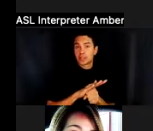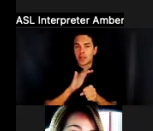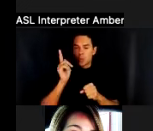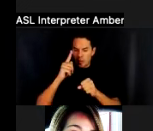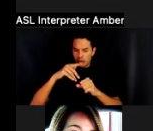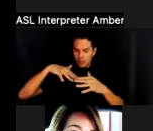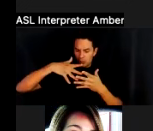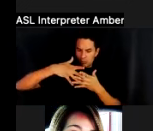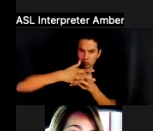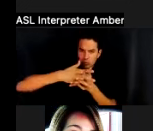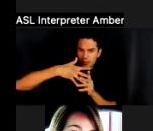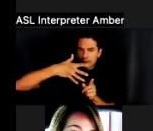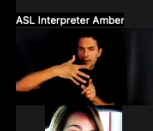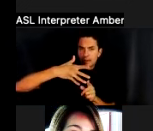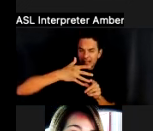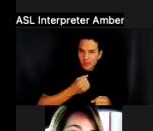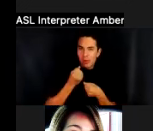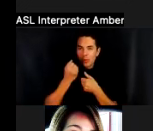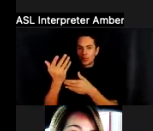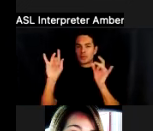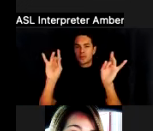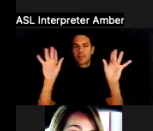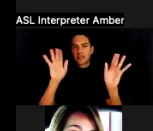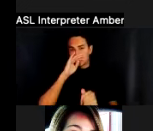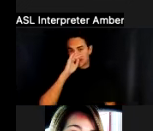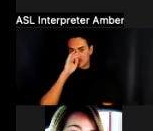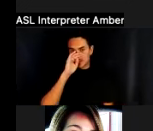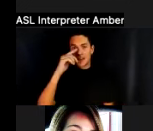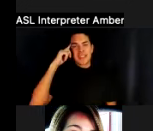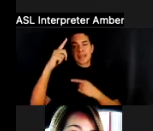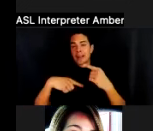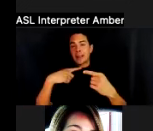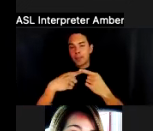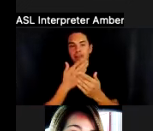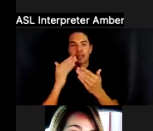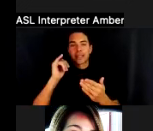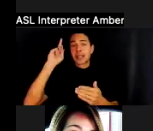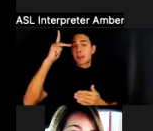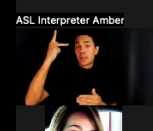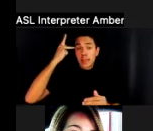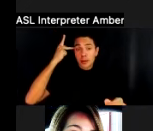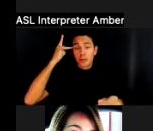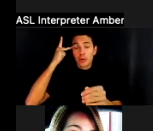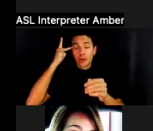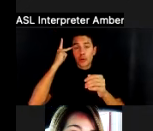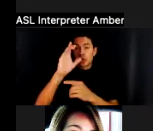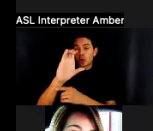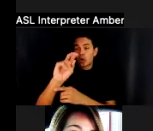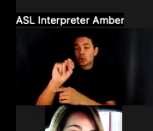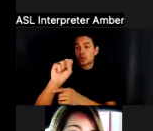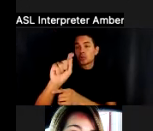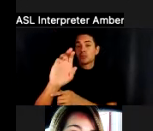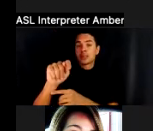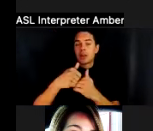root causes of violence, but also thinking about things like political constructs. How do we